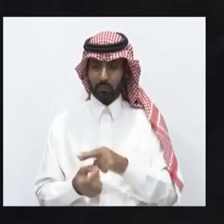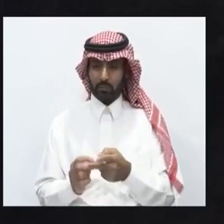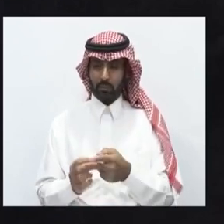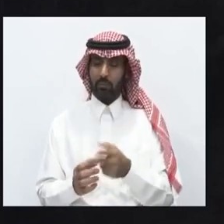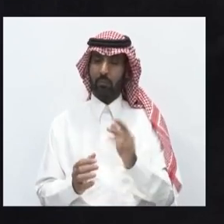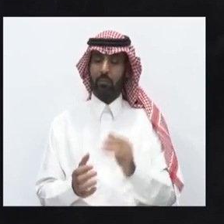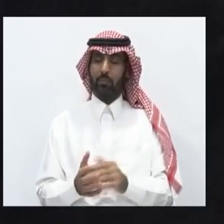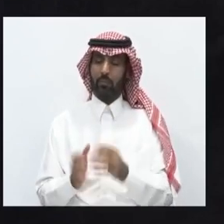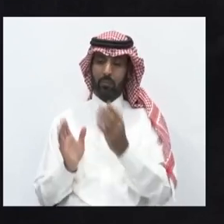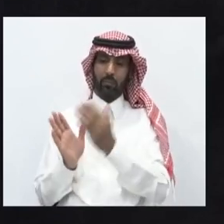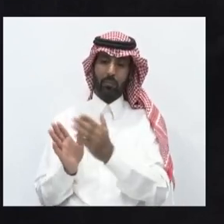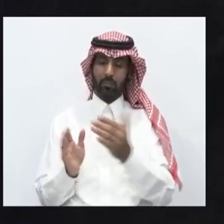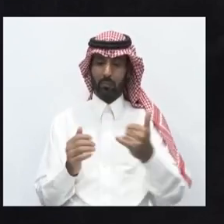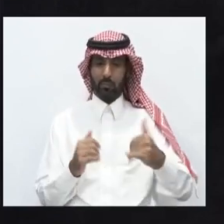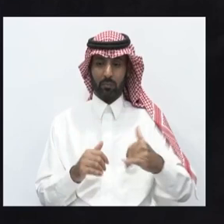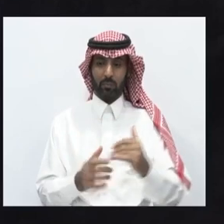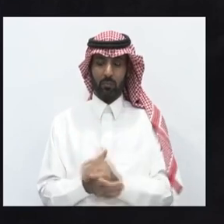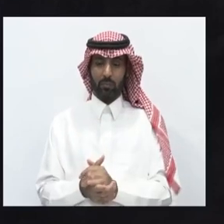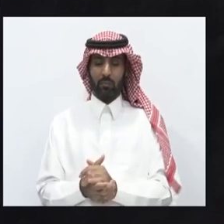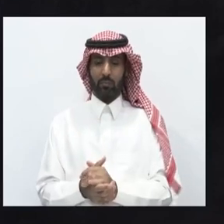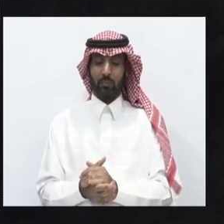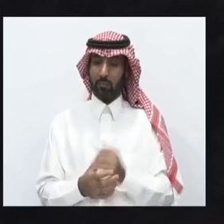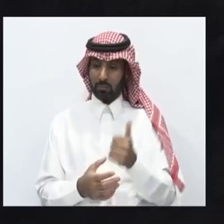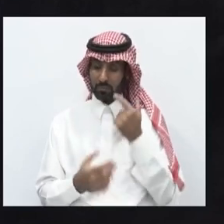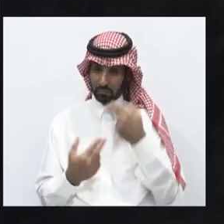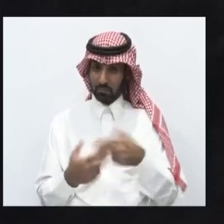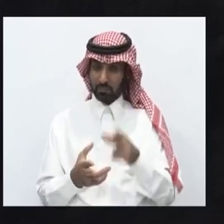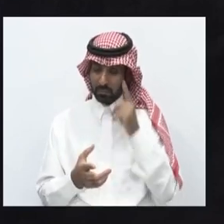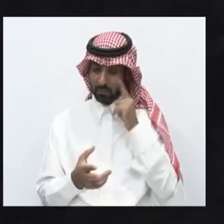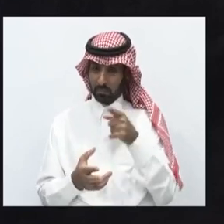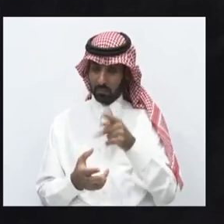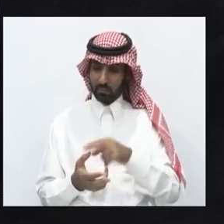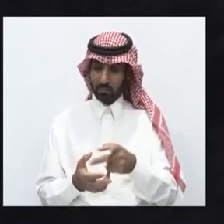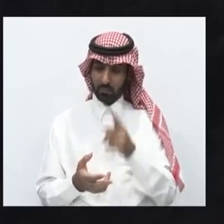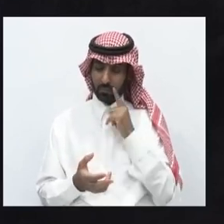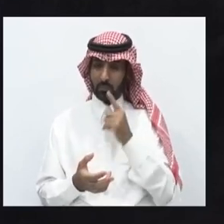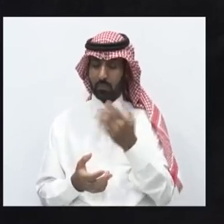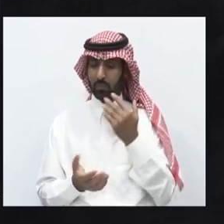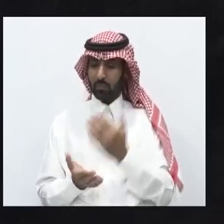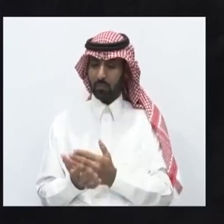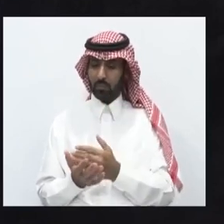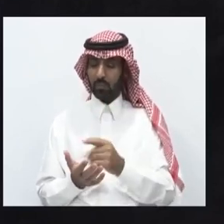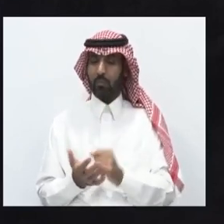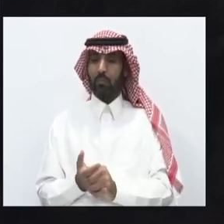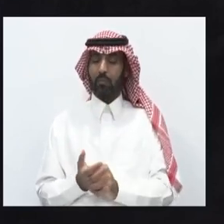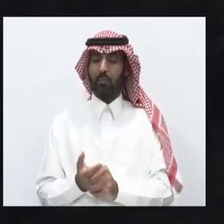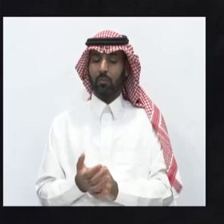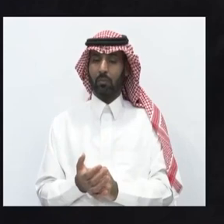his assigned seat? Is it okay if you change your seat that you've already booked or